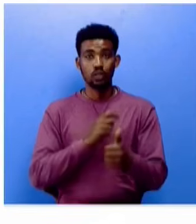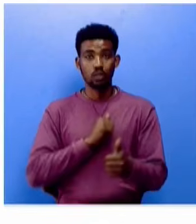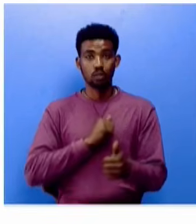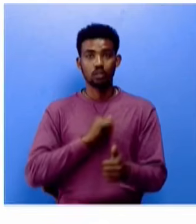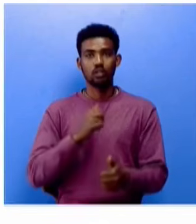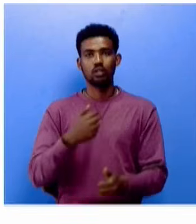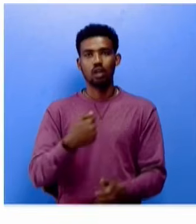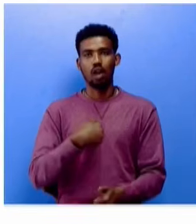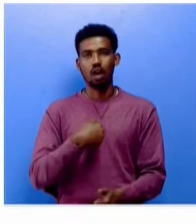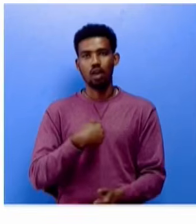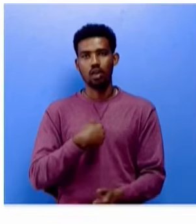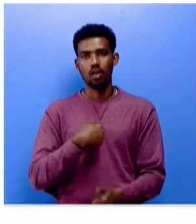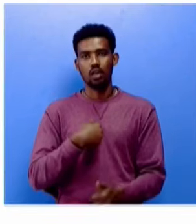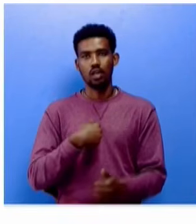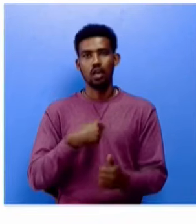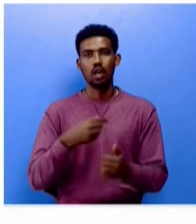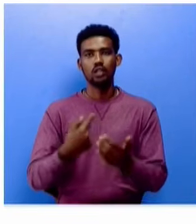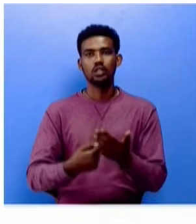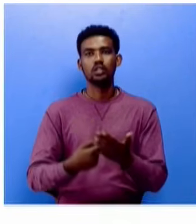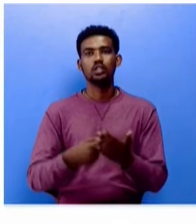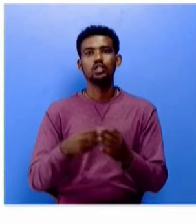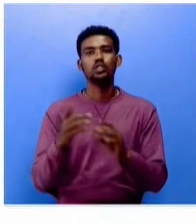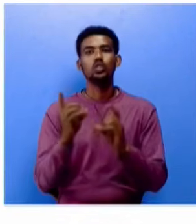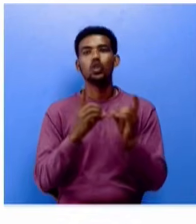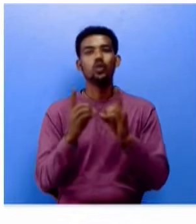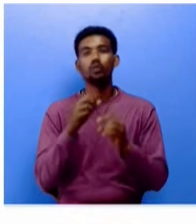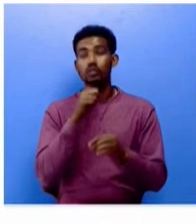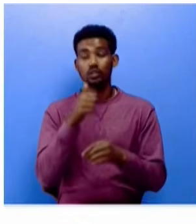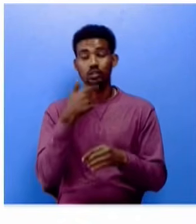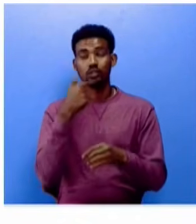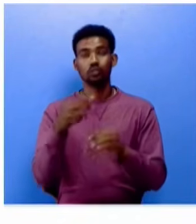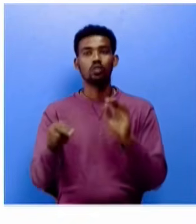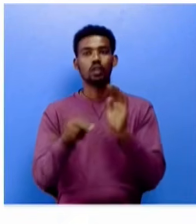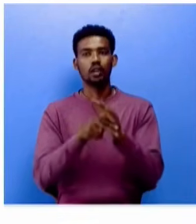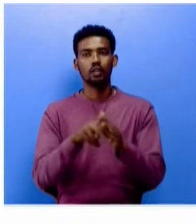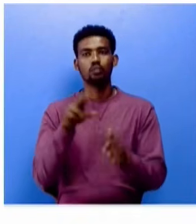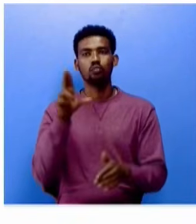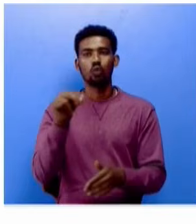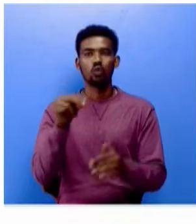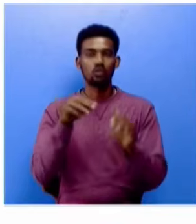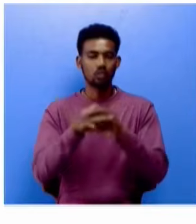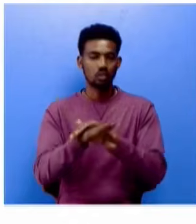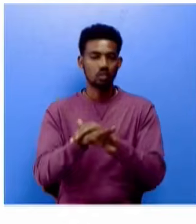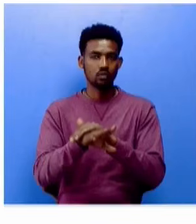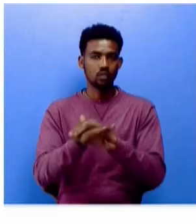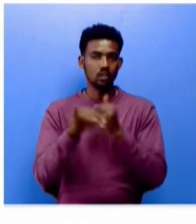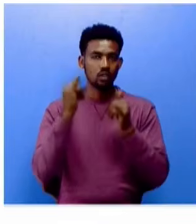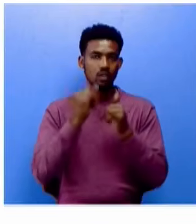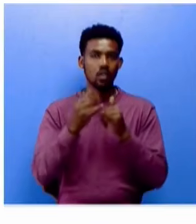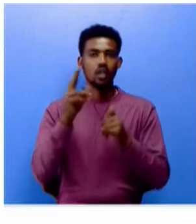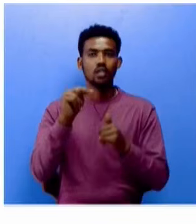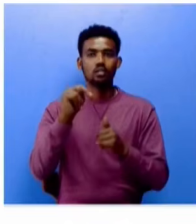shouldn't. This one is for negative, sure. For negative, we have to say what? Shouldn't